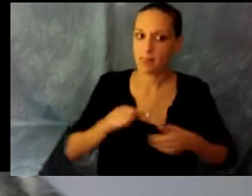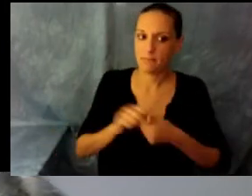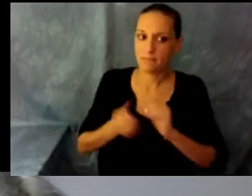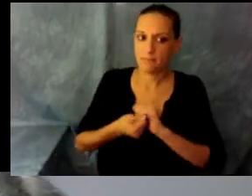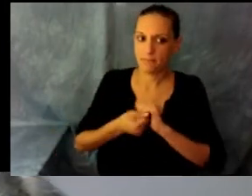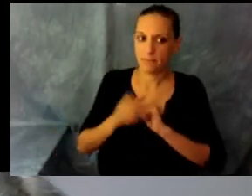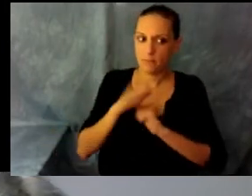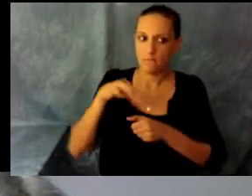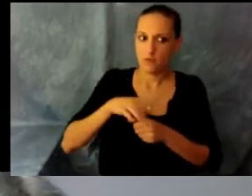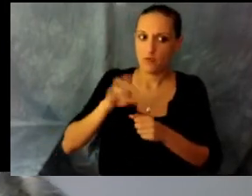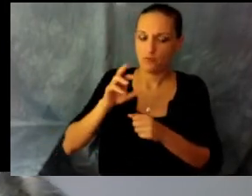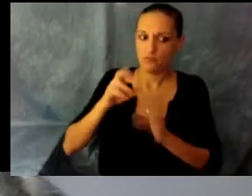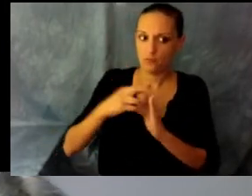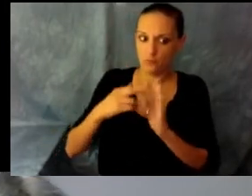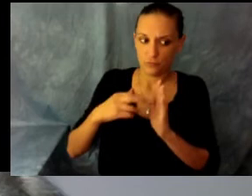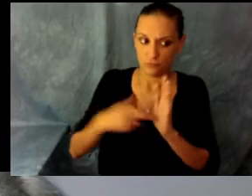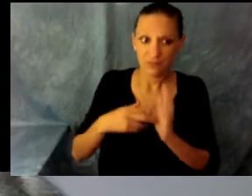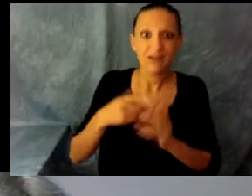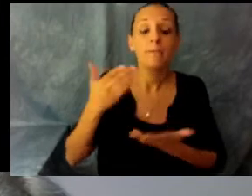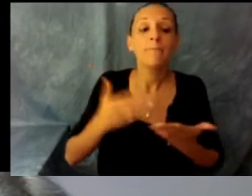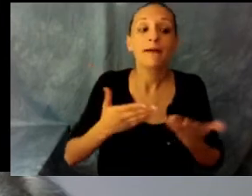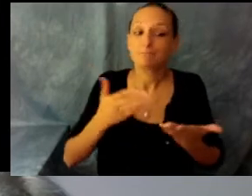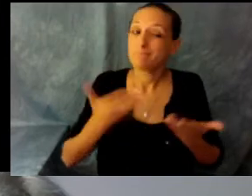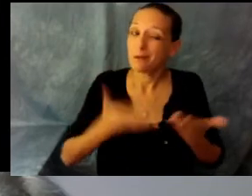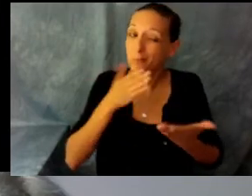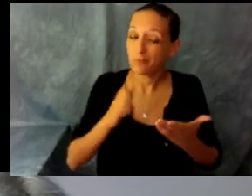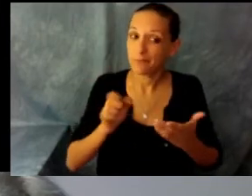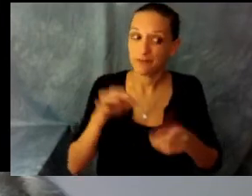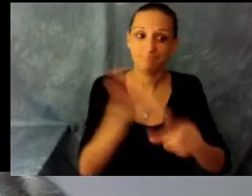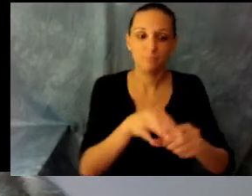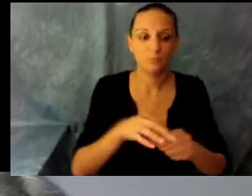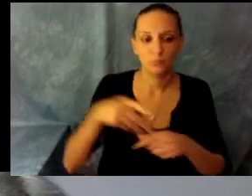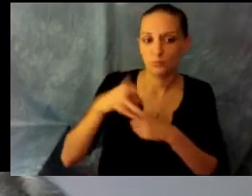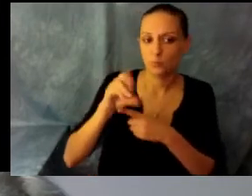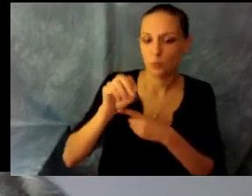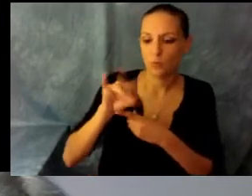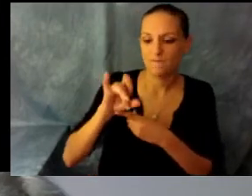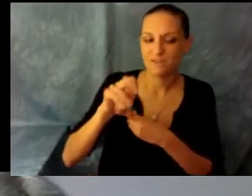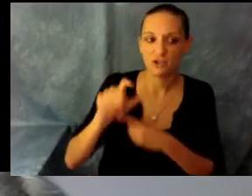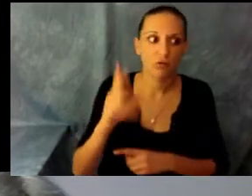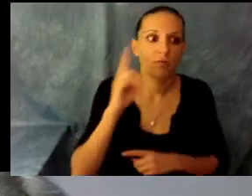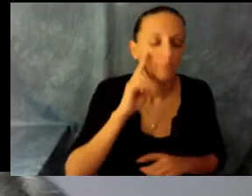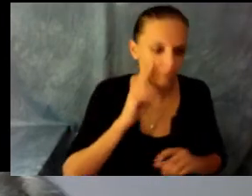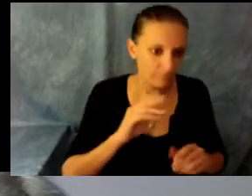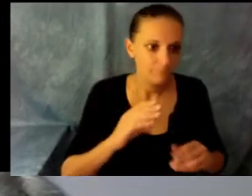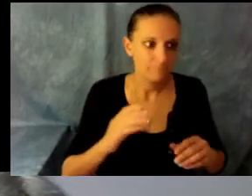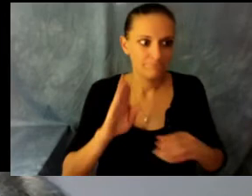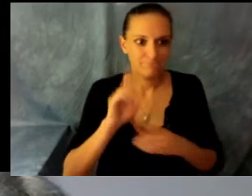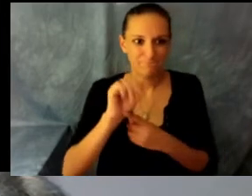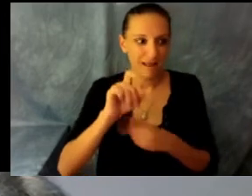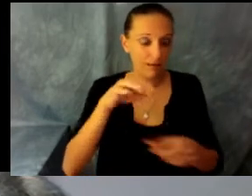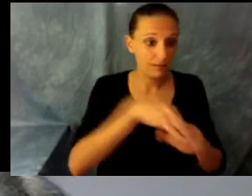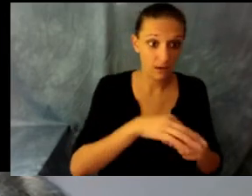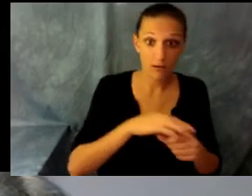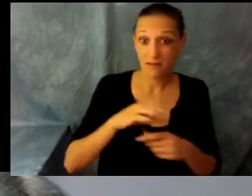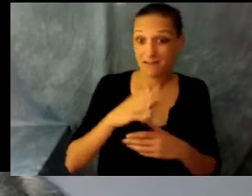be casting what is called a provisional ballot. And unless there are some areas of overlap between races in Dallas